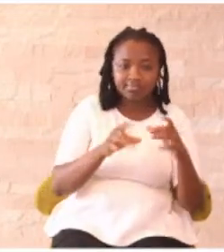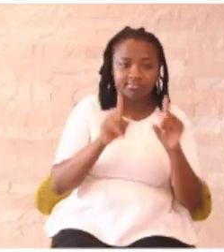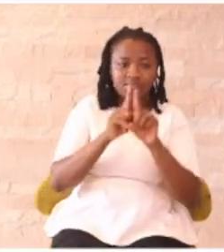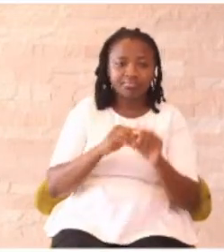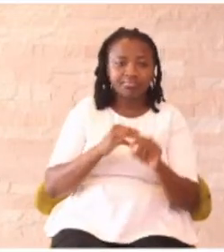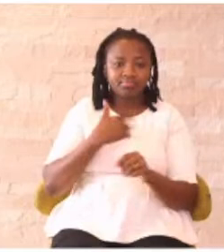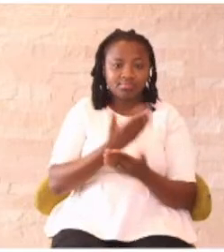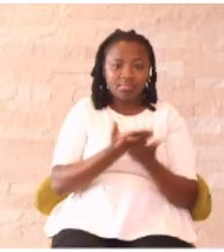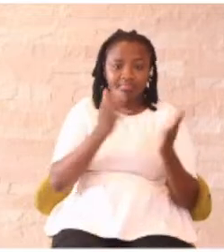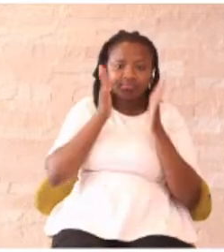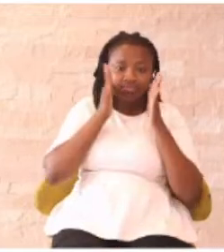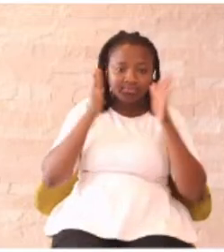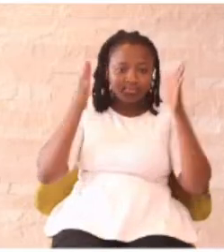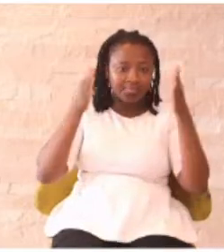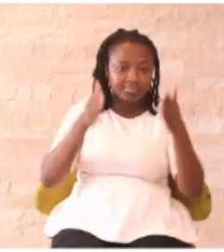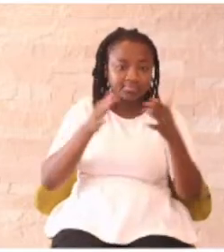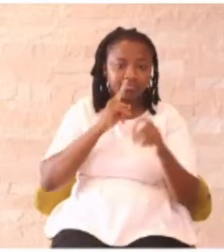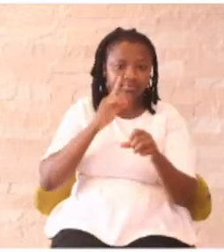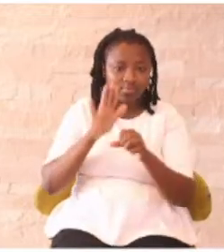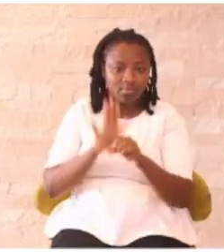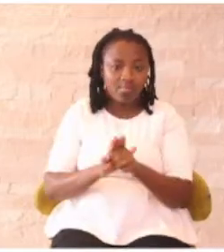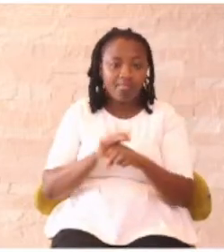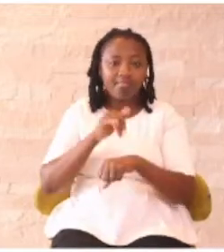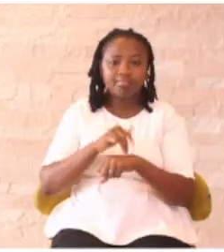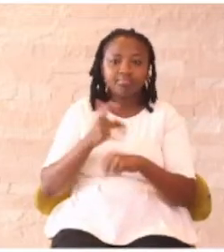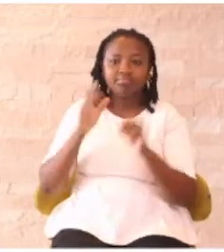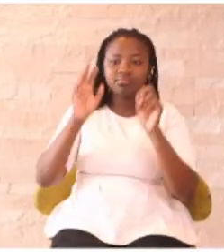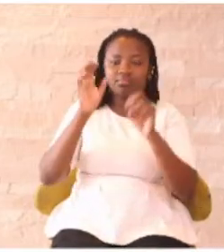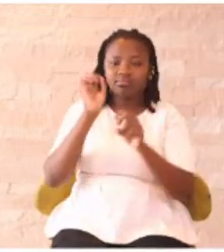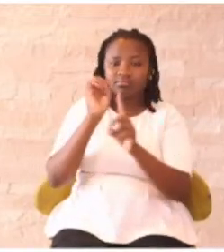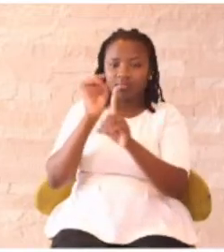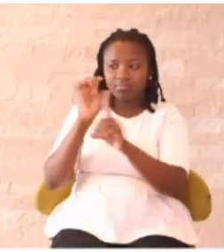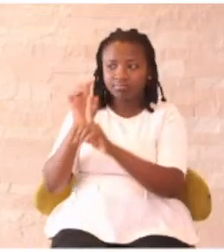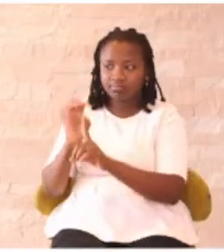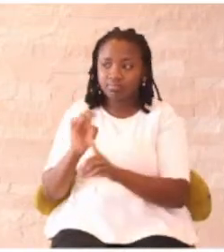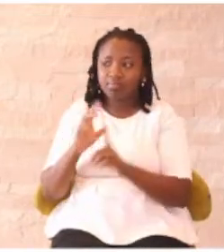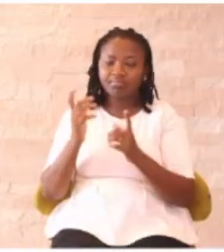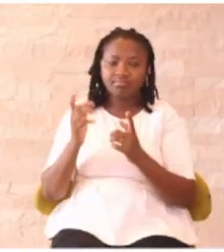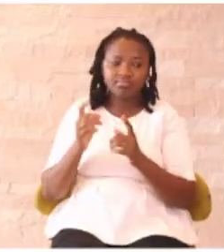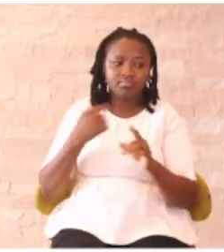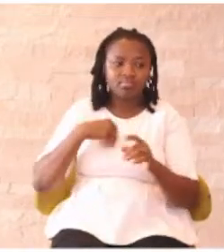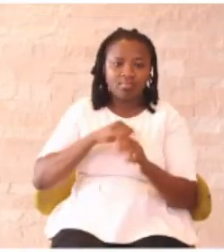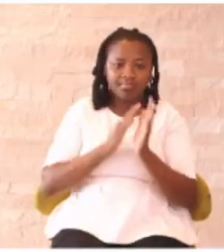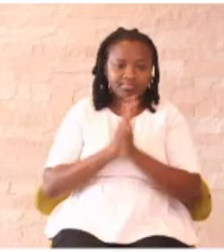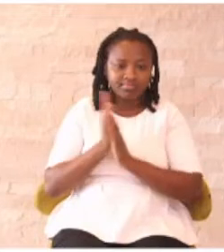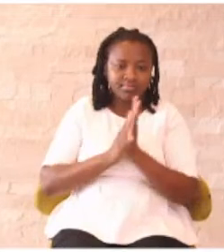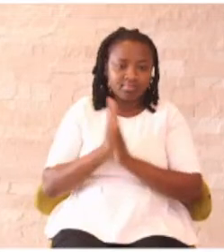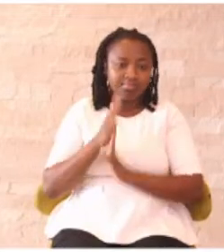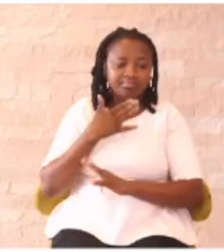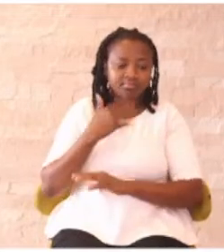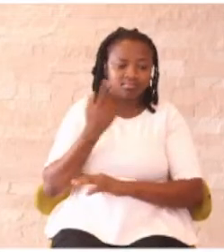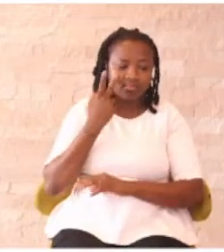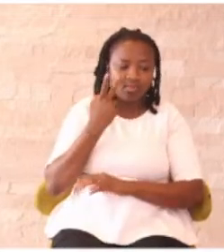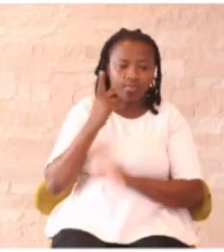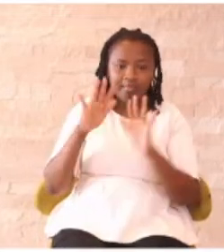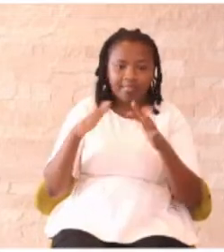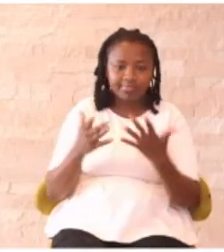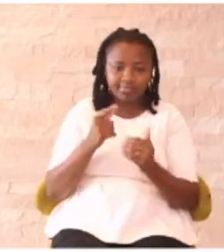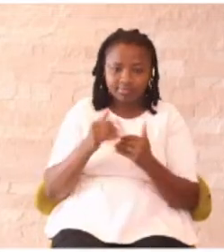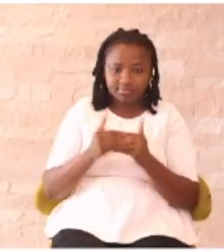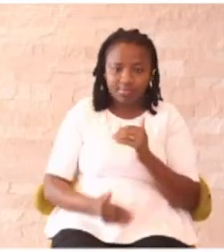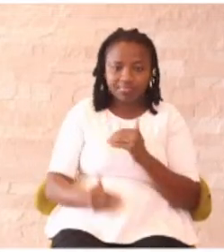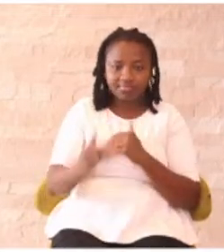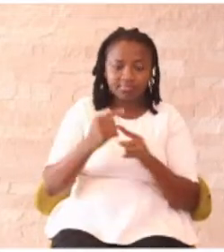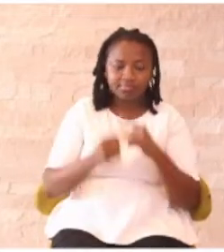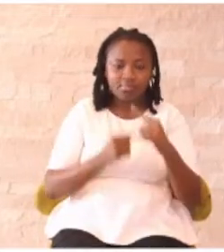even commitment when it comes to mentorship. And we are really looking forward to see how this mentorship will take